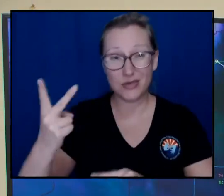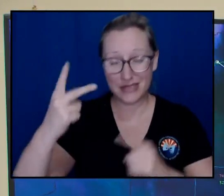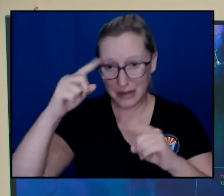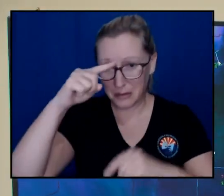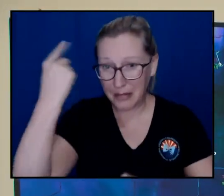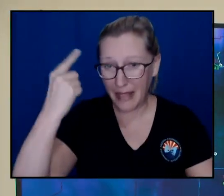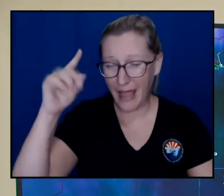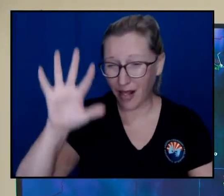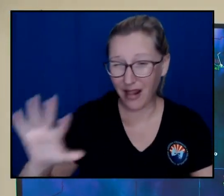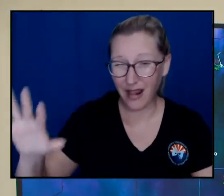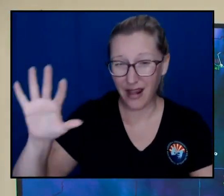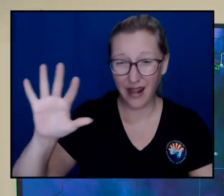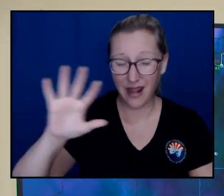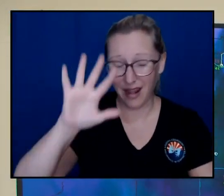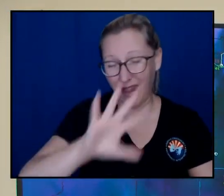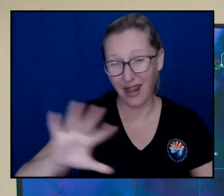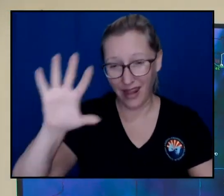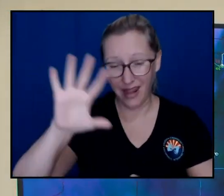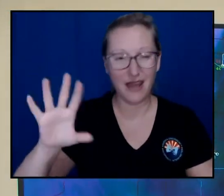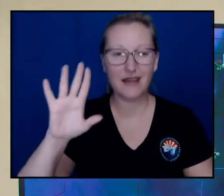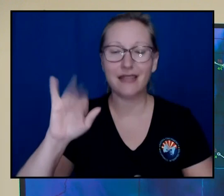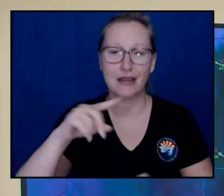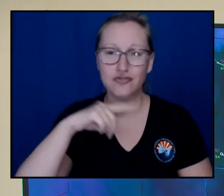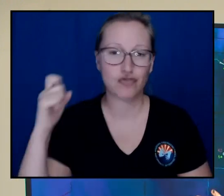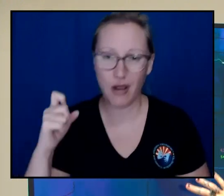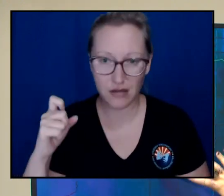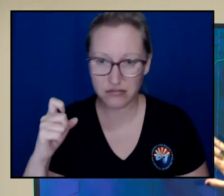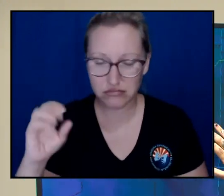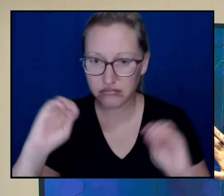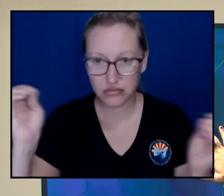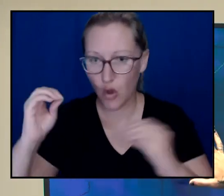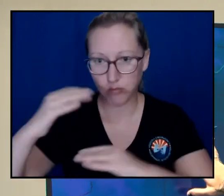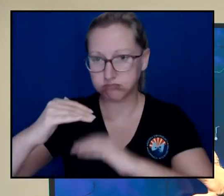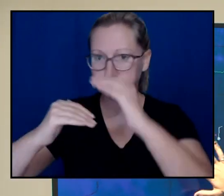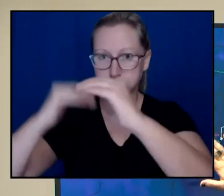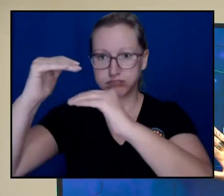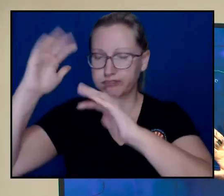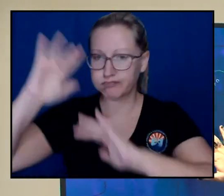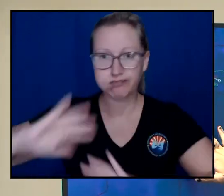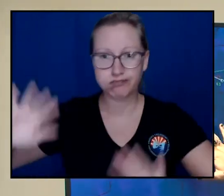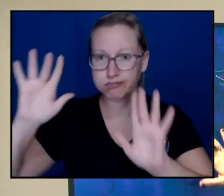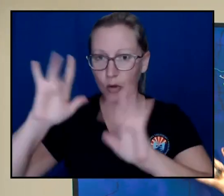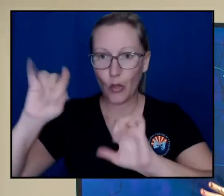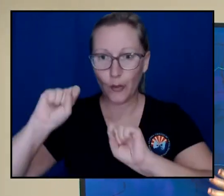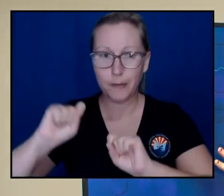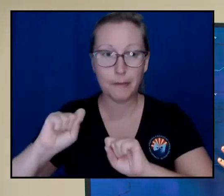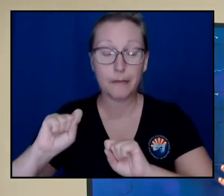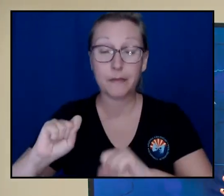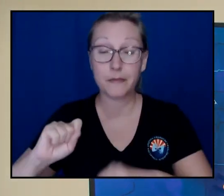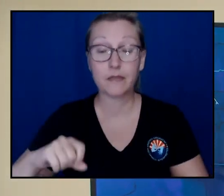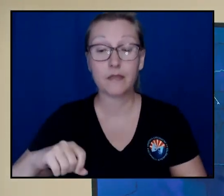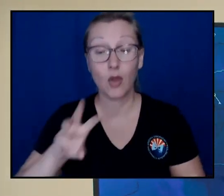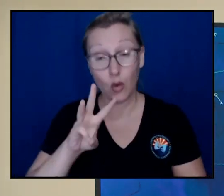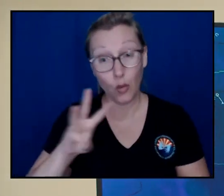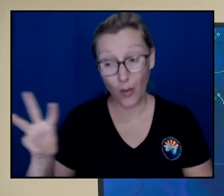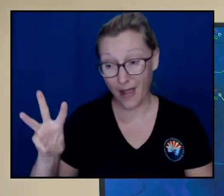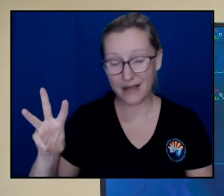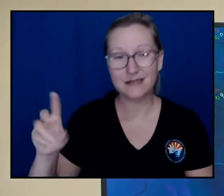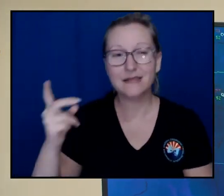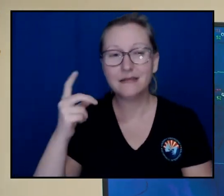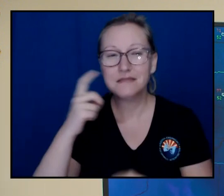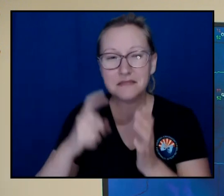levels. And then as we get a little bit further west out here, we see some pinks. Those are clouds